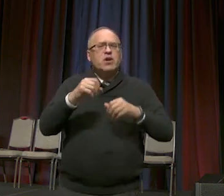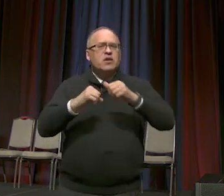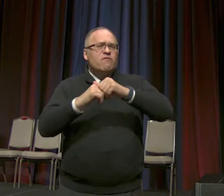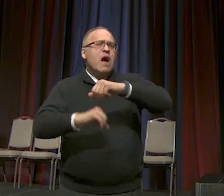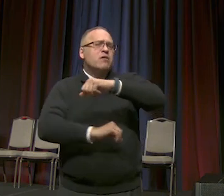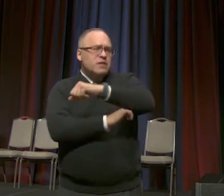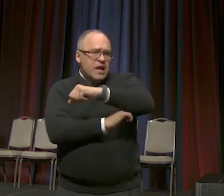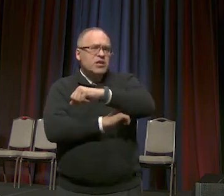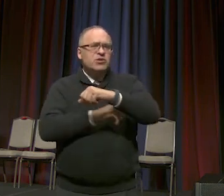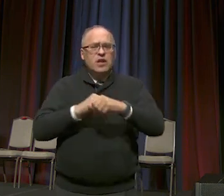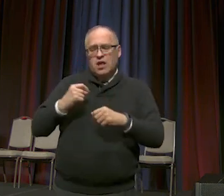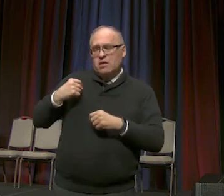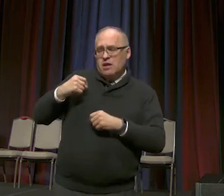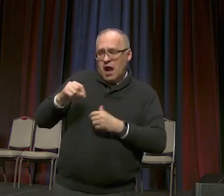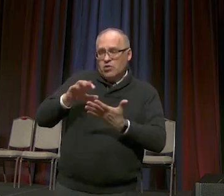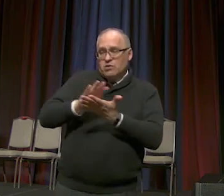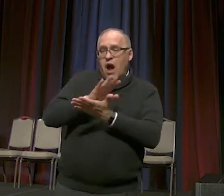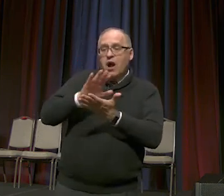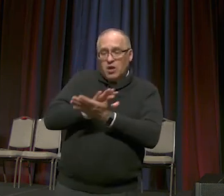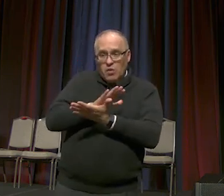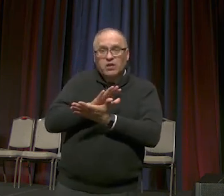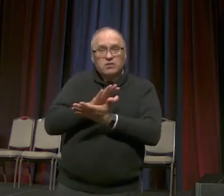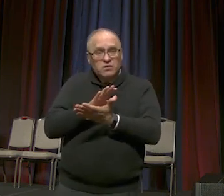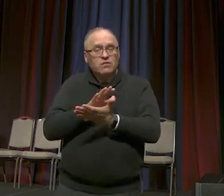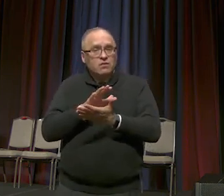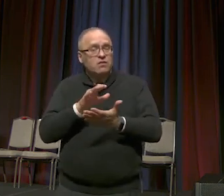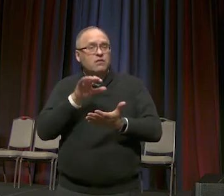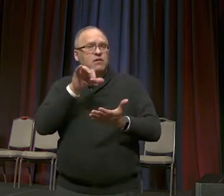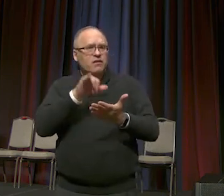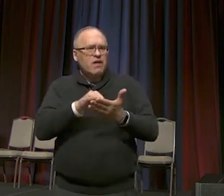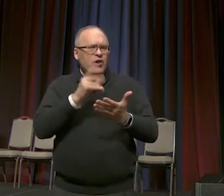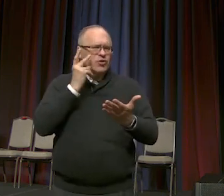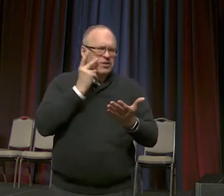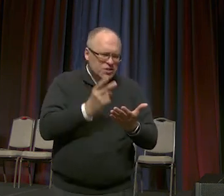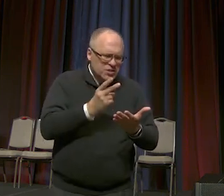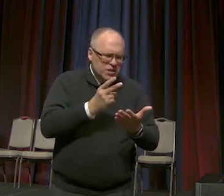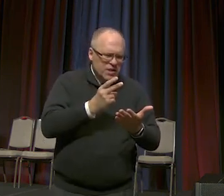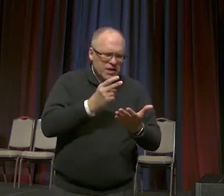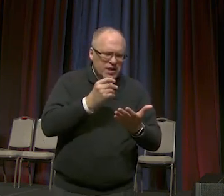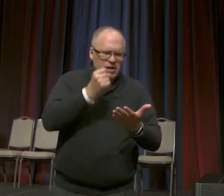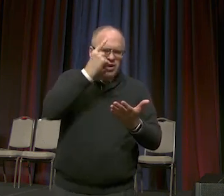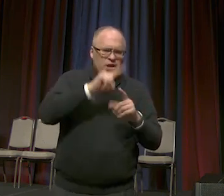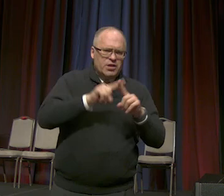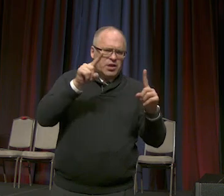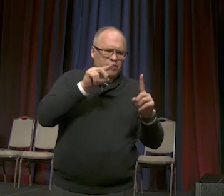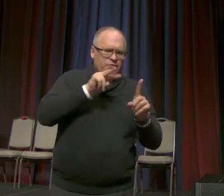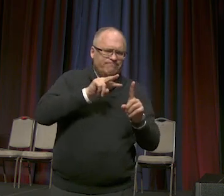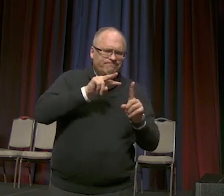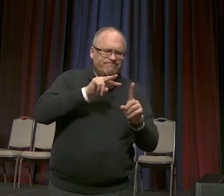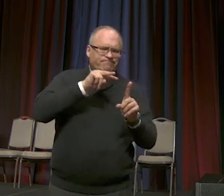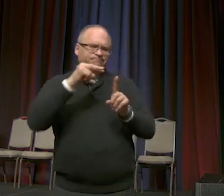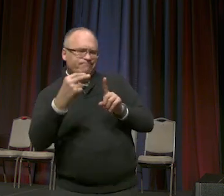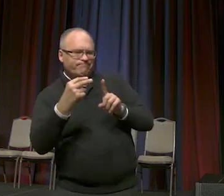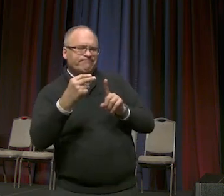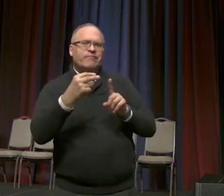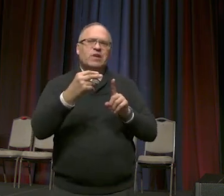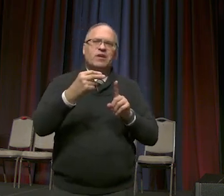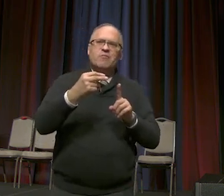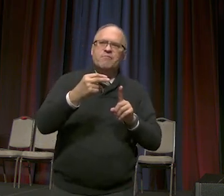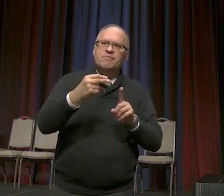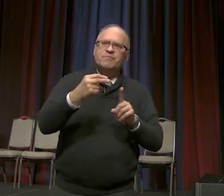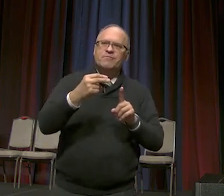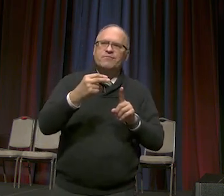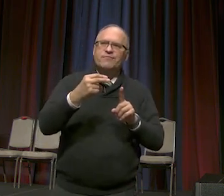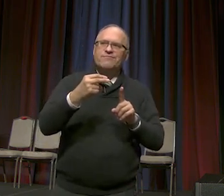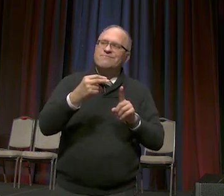in the theological document to be seen and to be understood as different. They